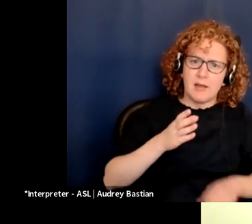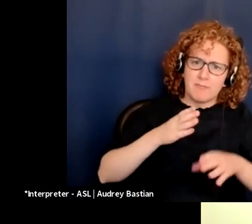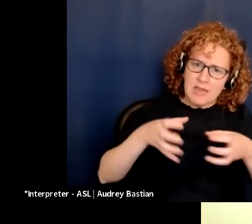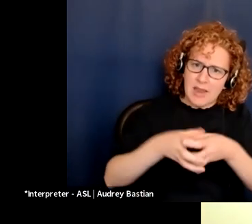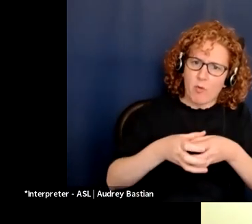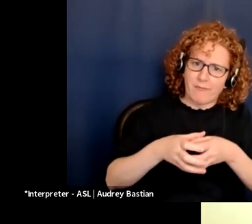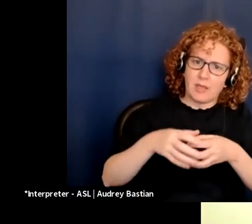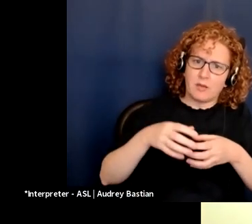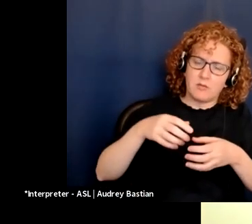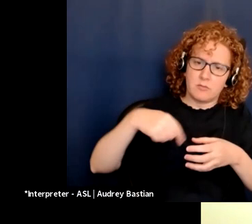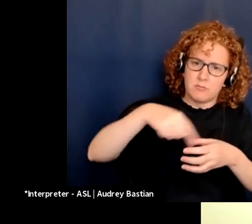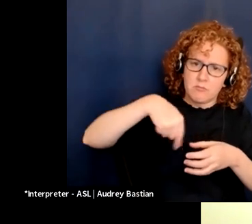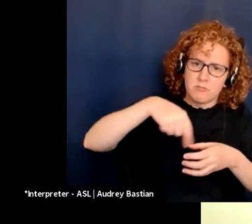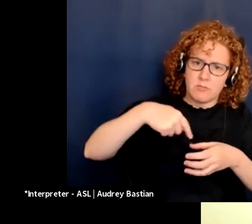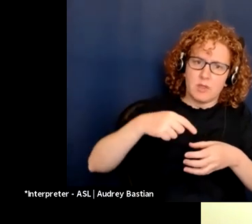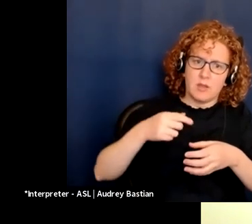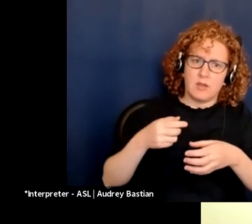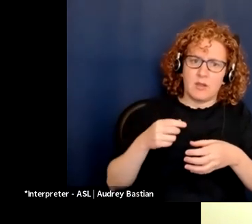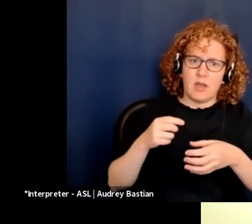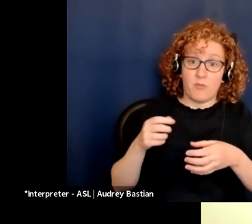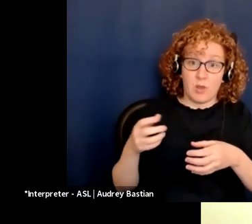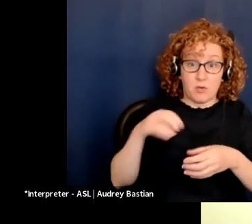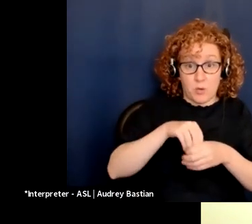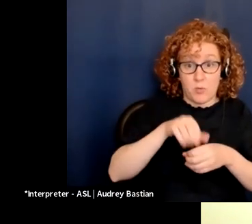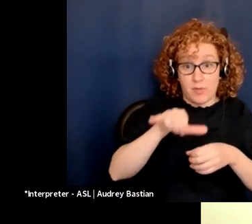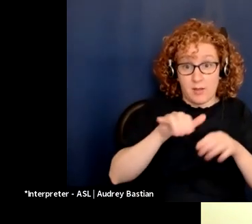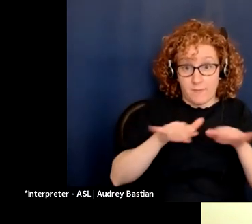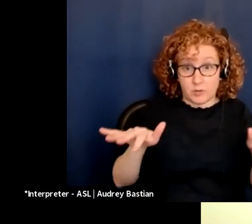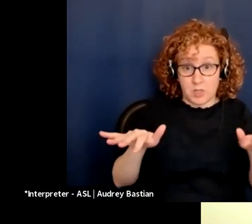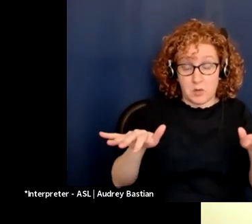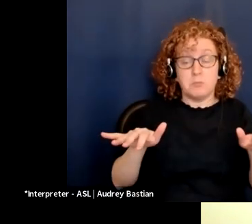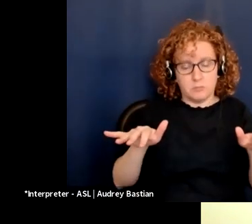category that can increase the diversity of the workplace.